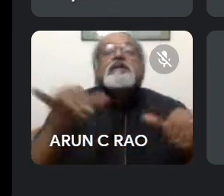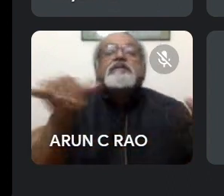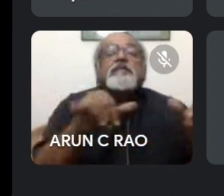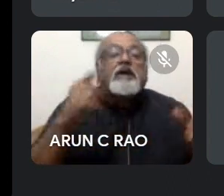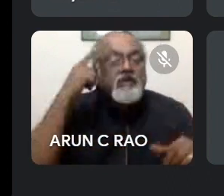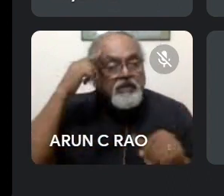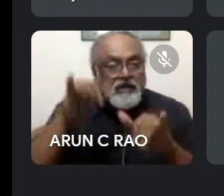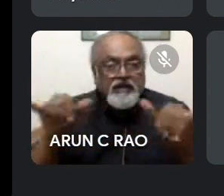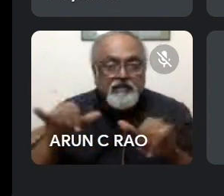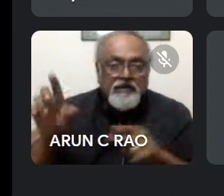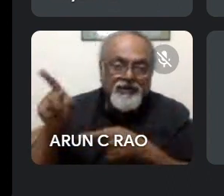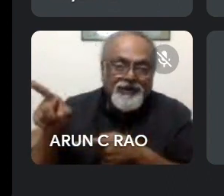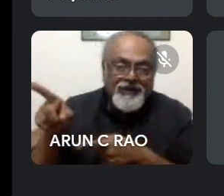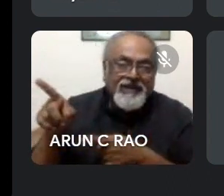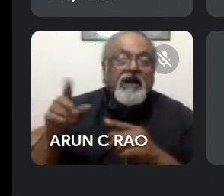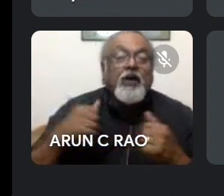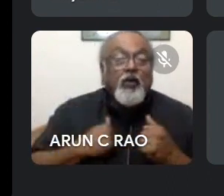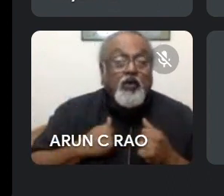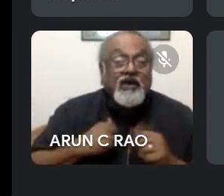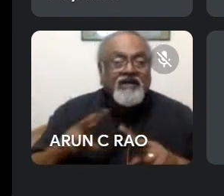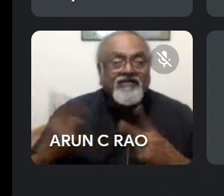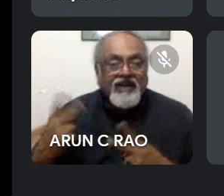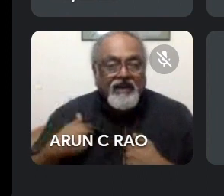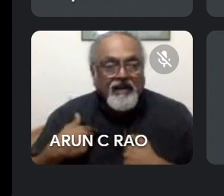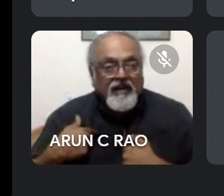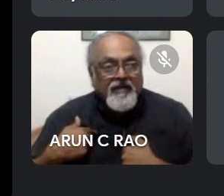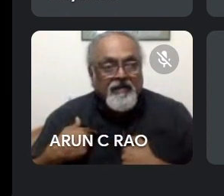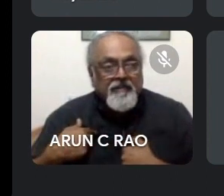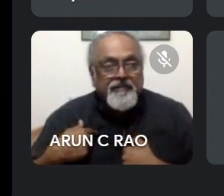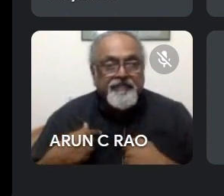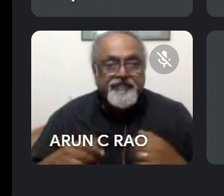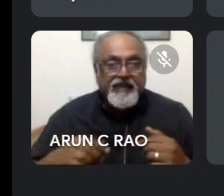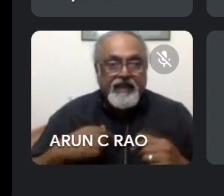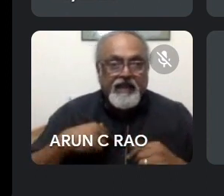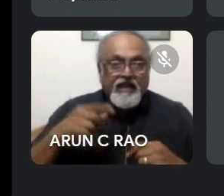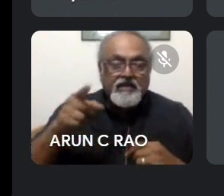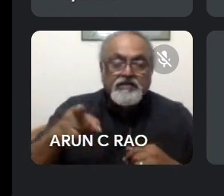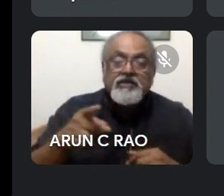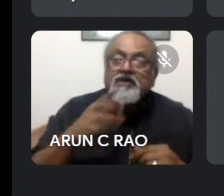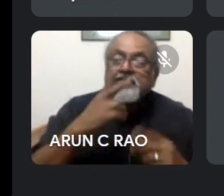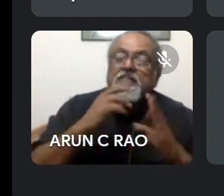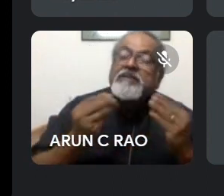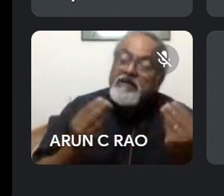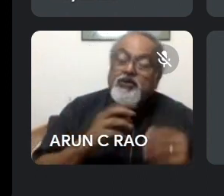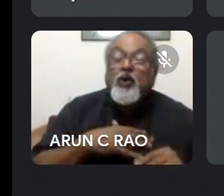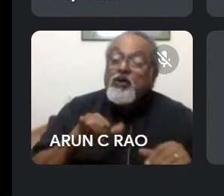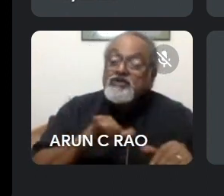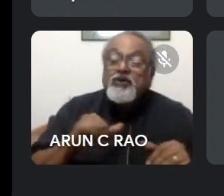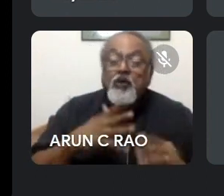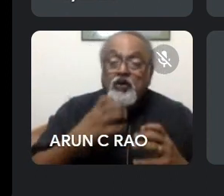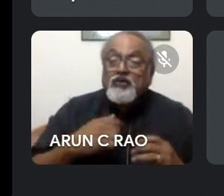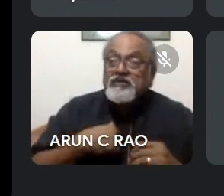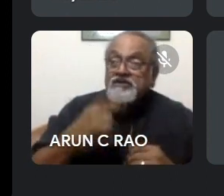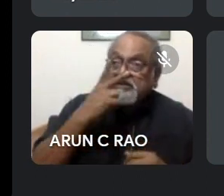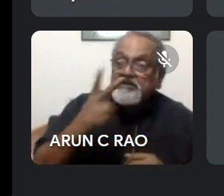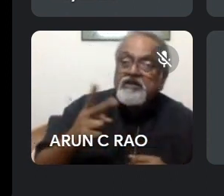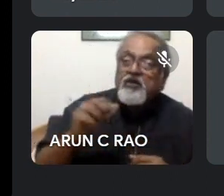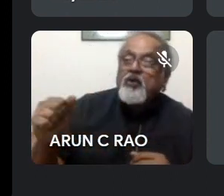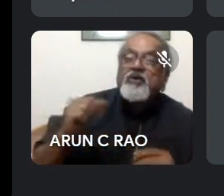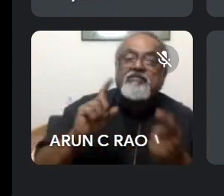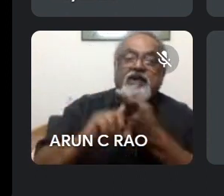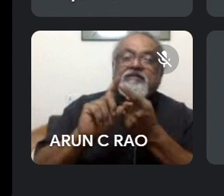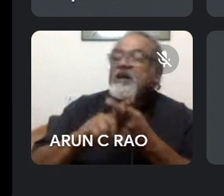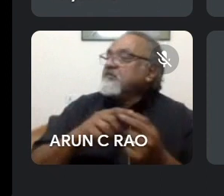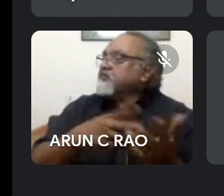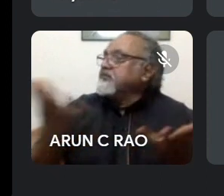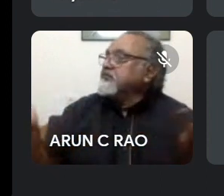to adapt. You do want to look at your peers and say, hey, I would like to do that too, but I think I want to do it in a different way. And the